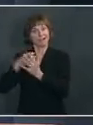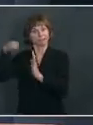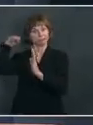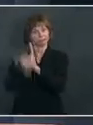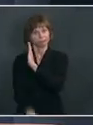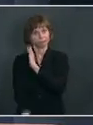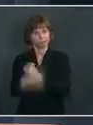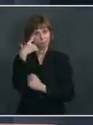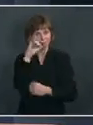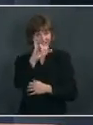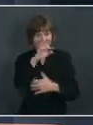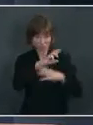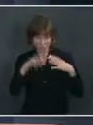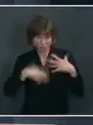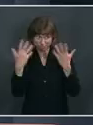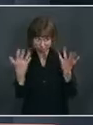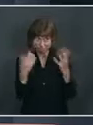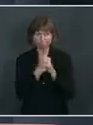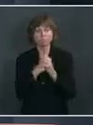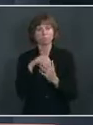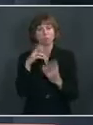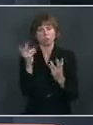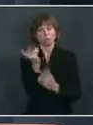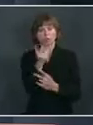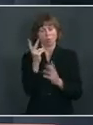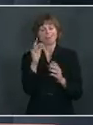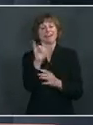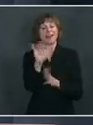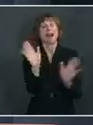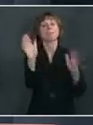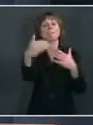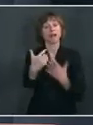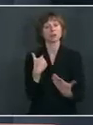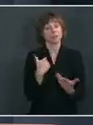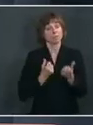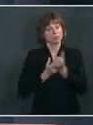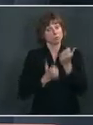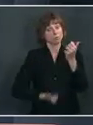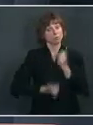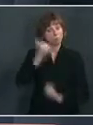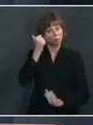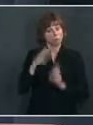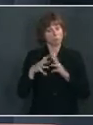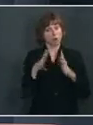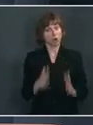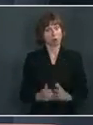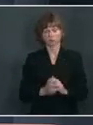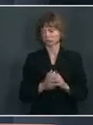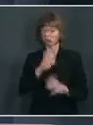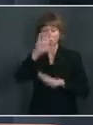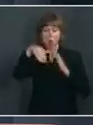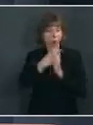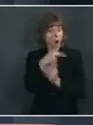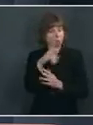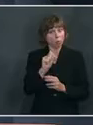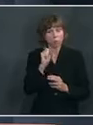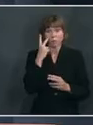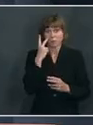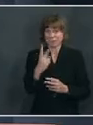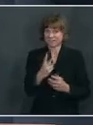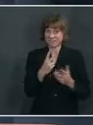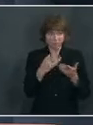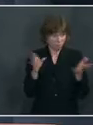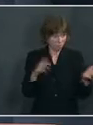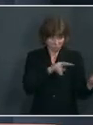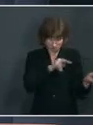a result. That package has the support of the majority of Americans, according to every poll that we have seen publicly released.